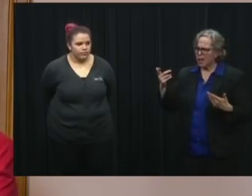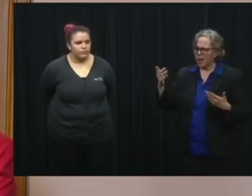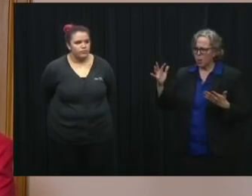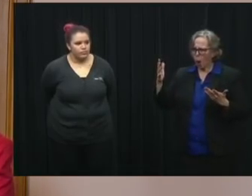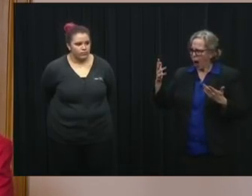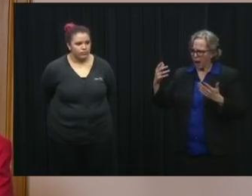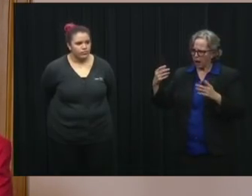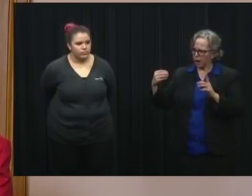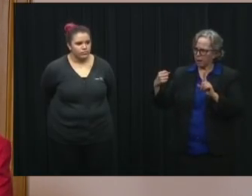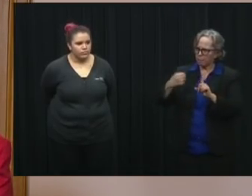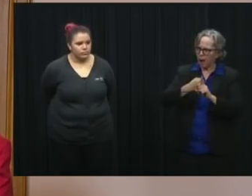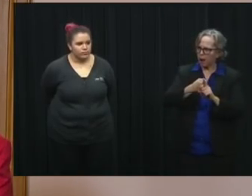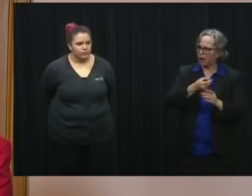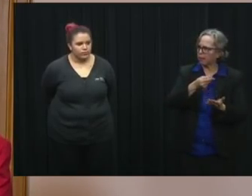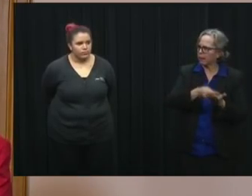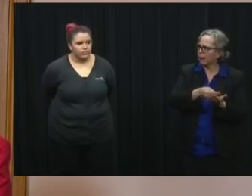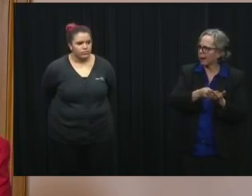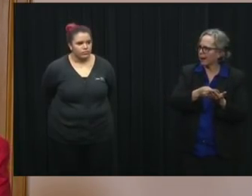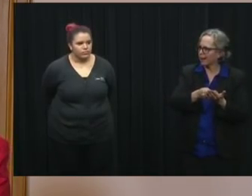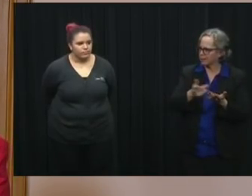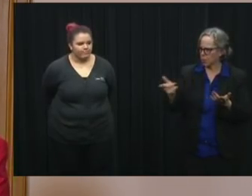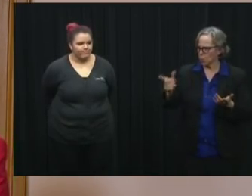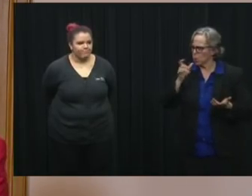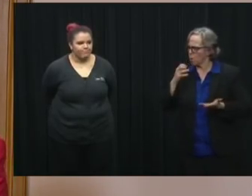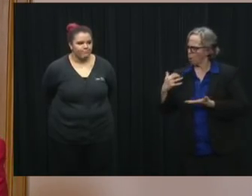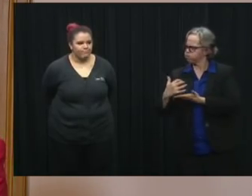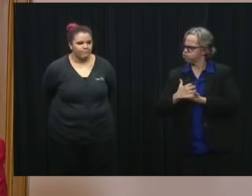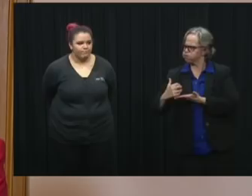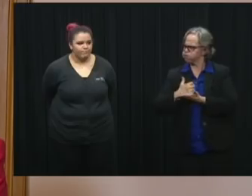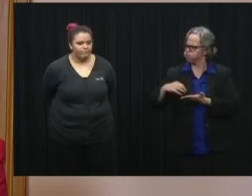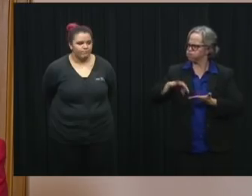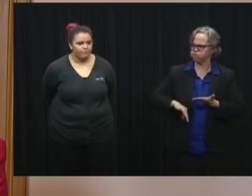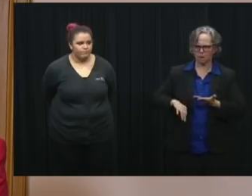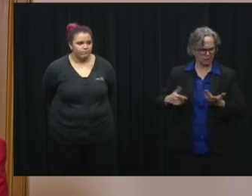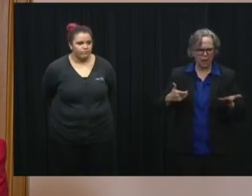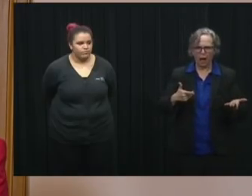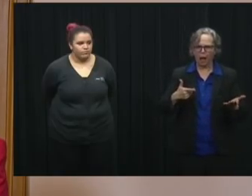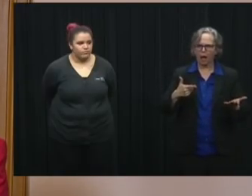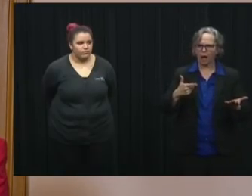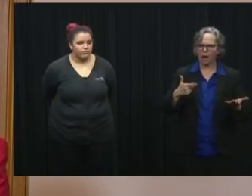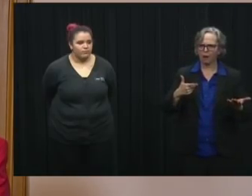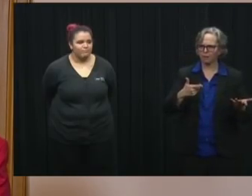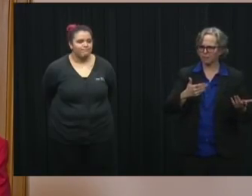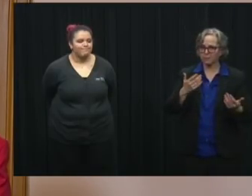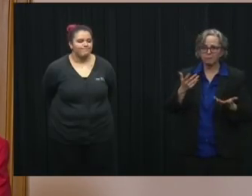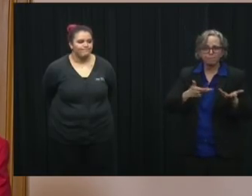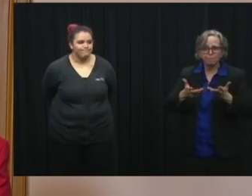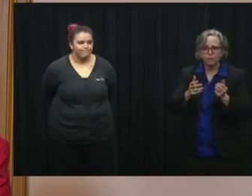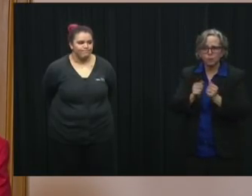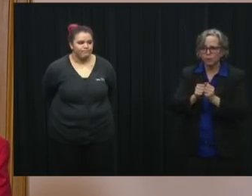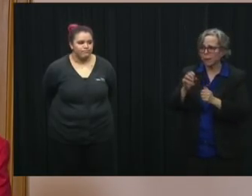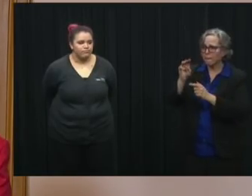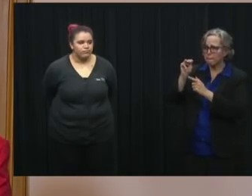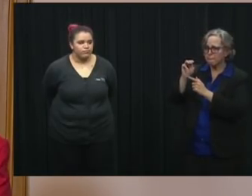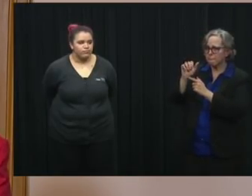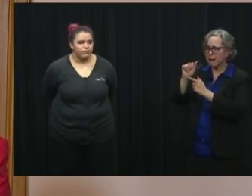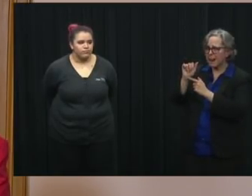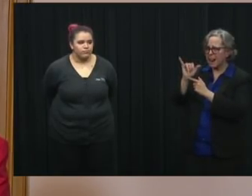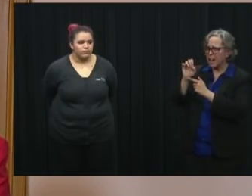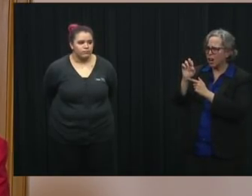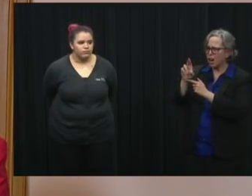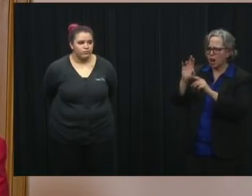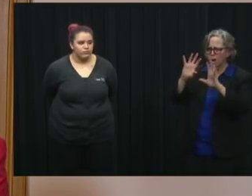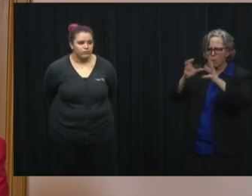Ohio. But we worked with the mayor. Mayor Ginther was great. His health director was